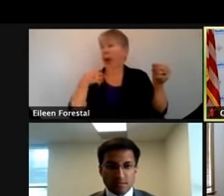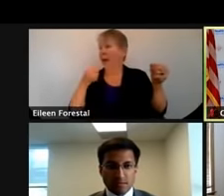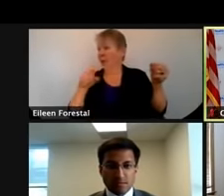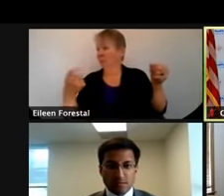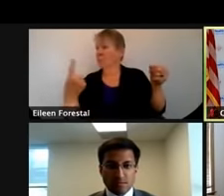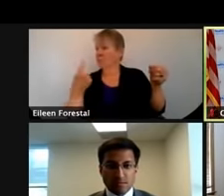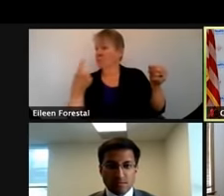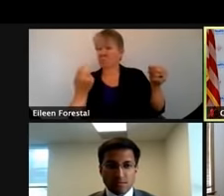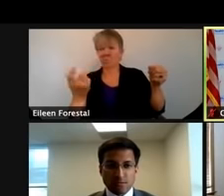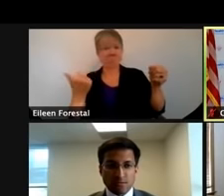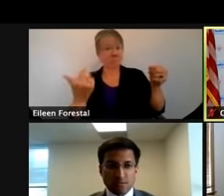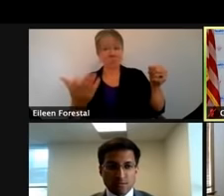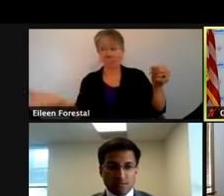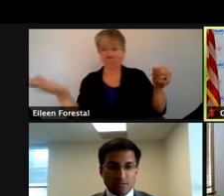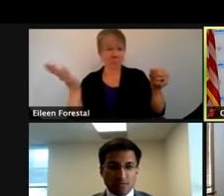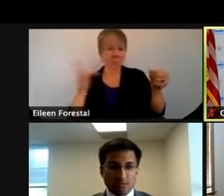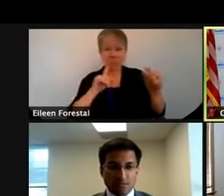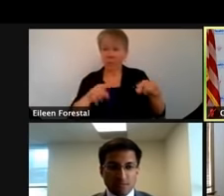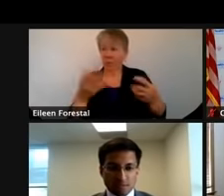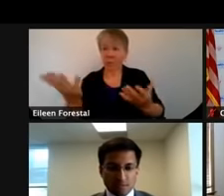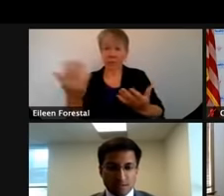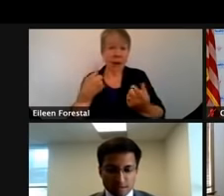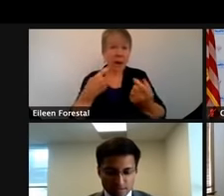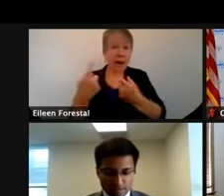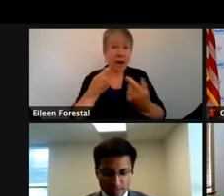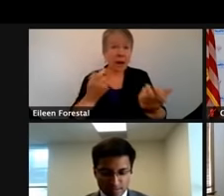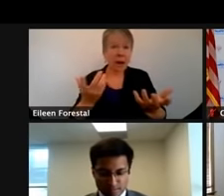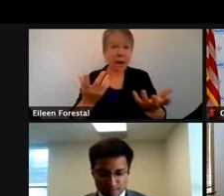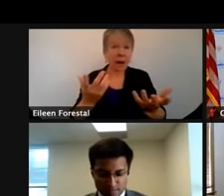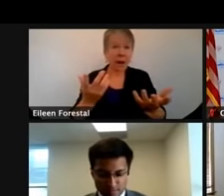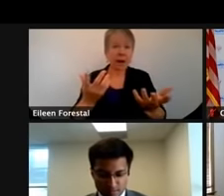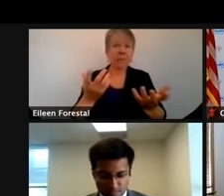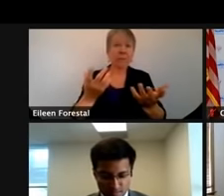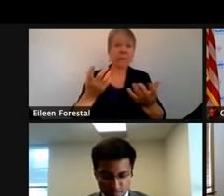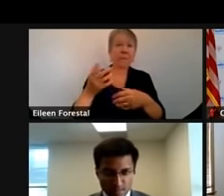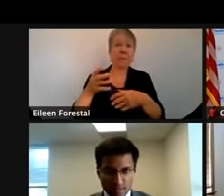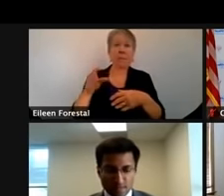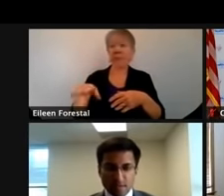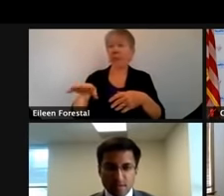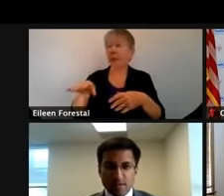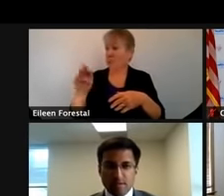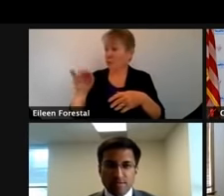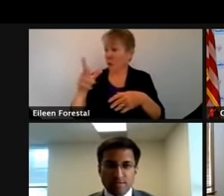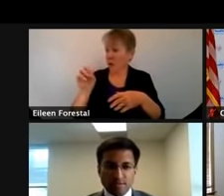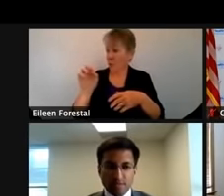that sound all right, Michelle? Sounds good. We'll start with Kevin Rincon.